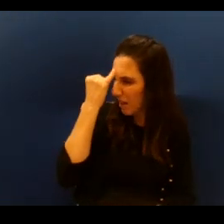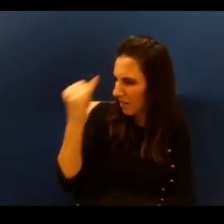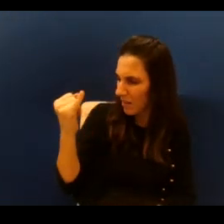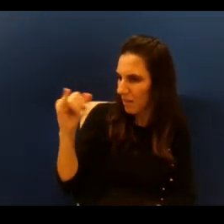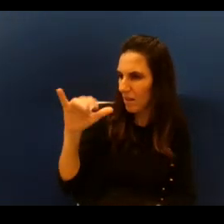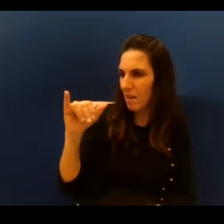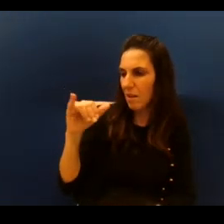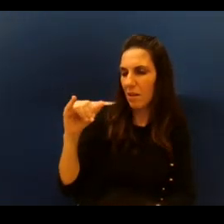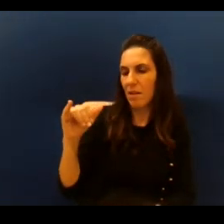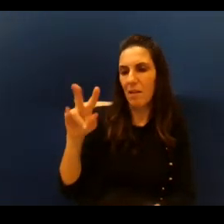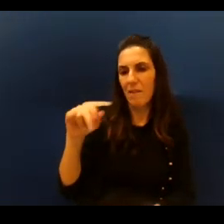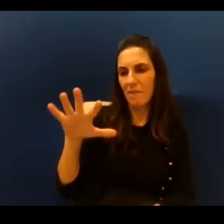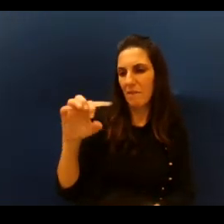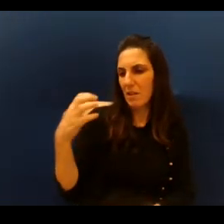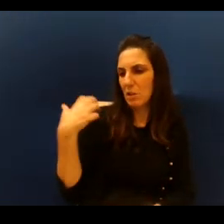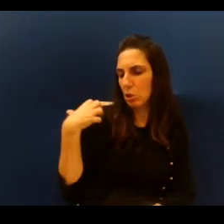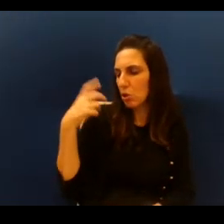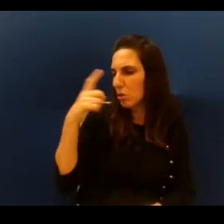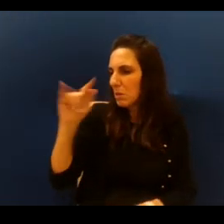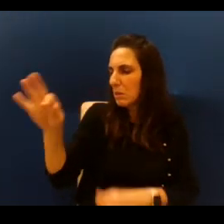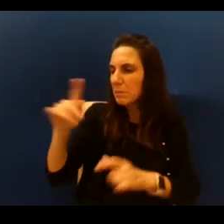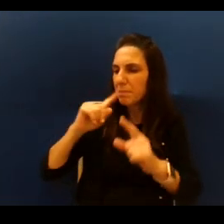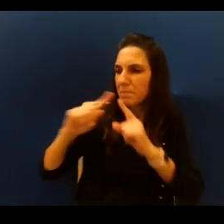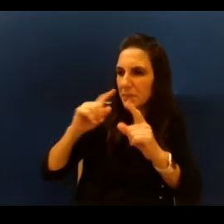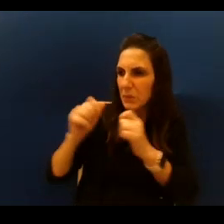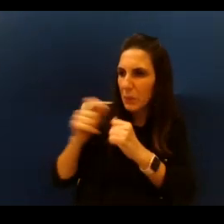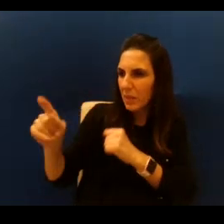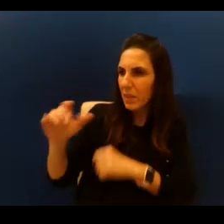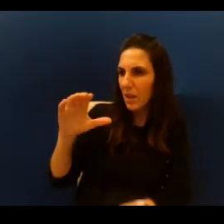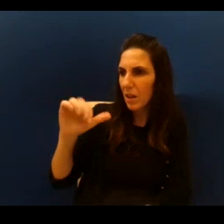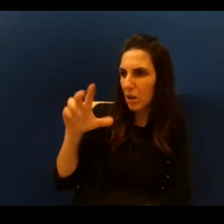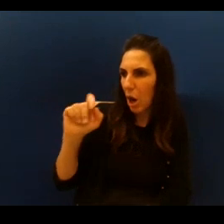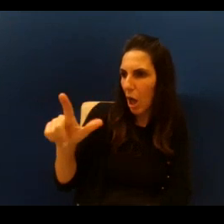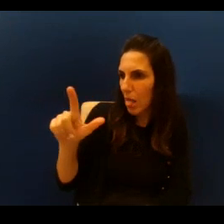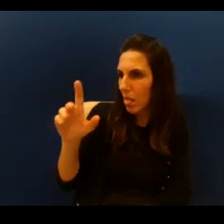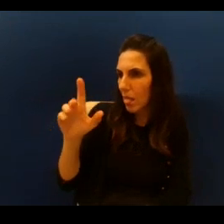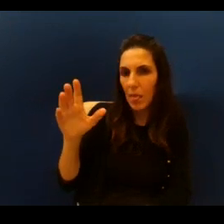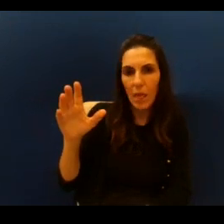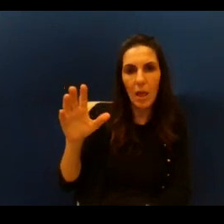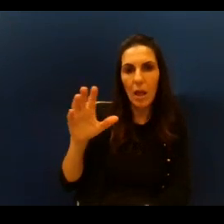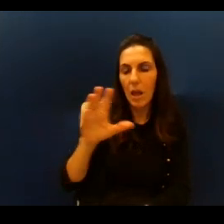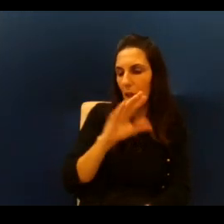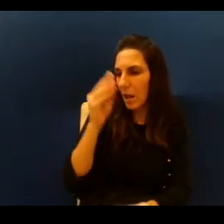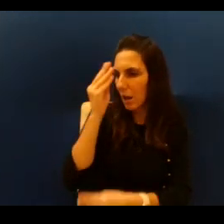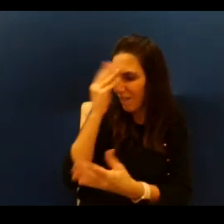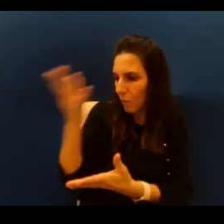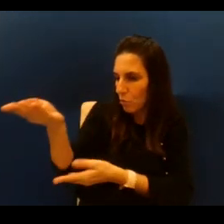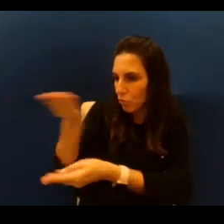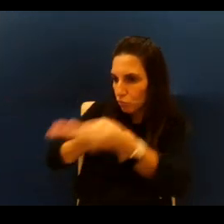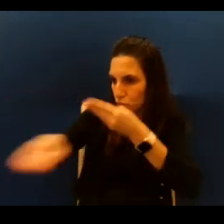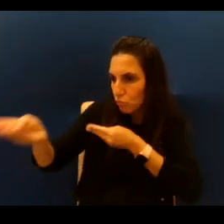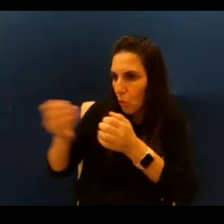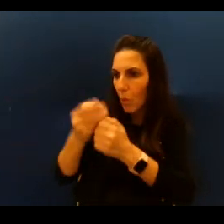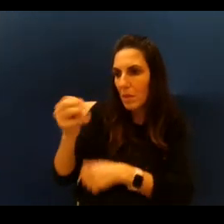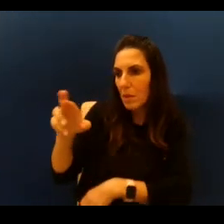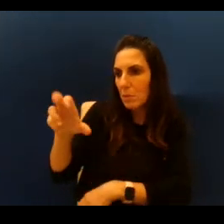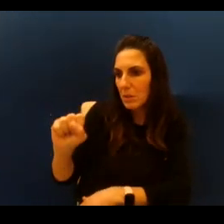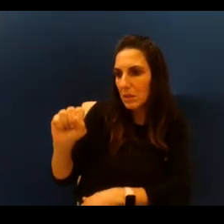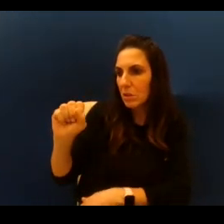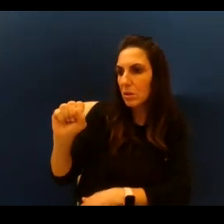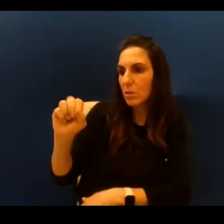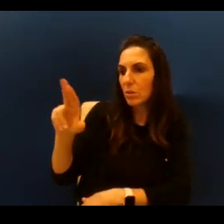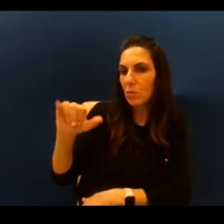executive director if you could just communicate with Carlton, our information with Ms. Roque to make sure that they are indeed using the correct email